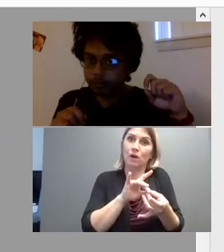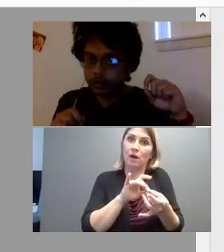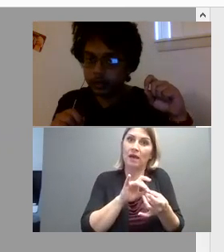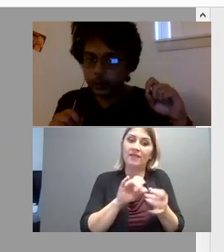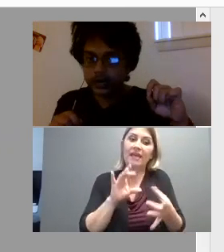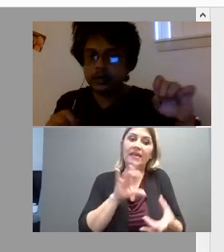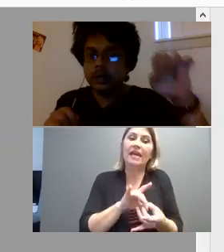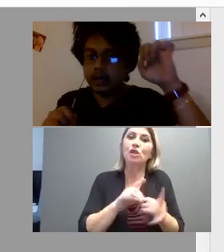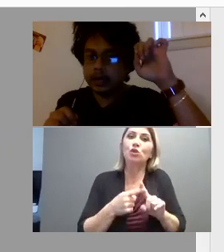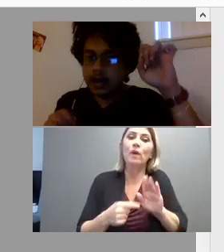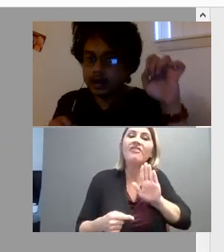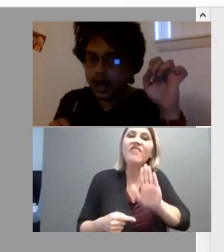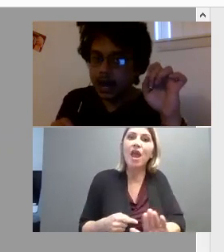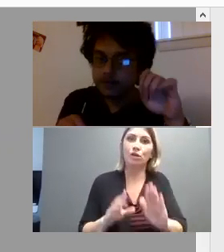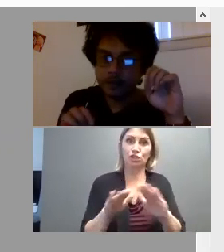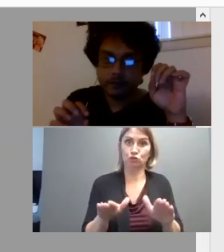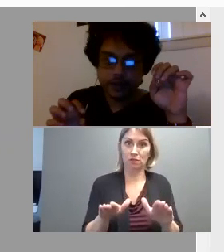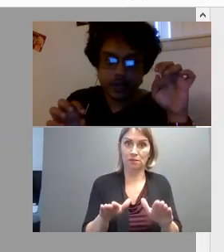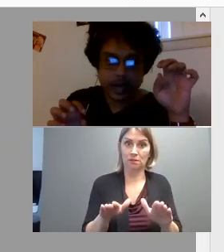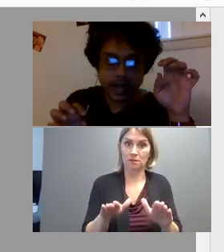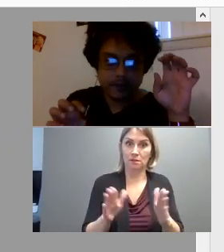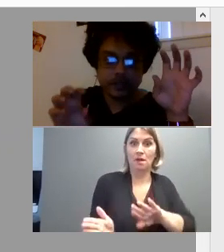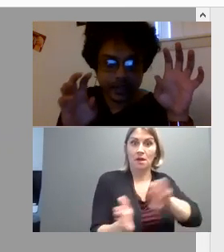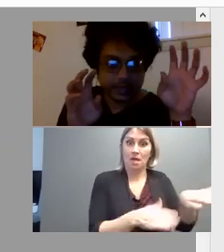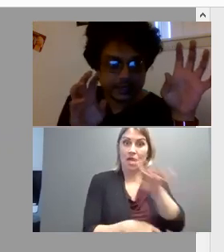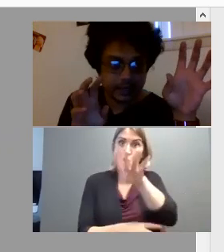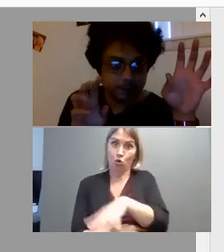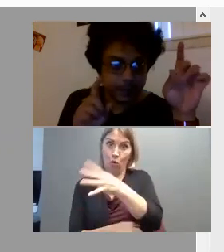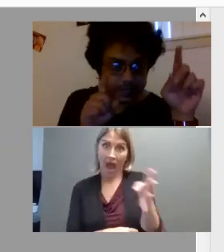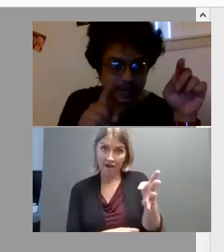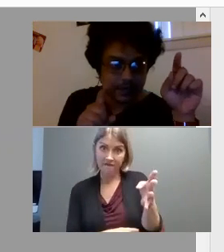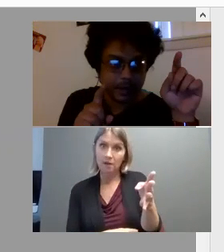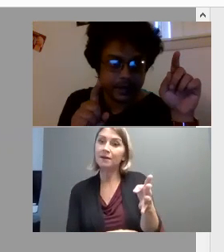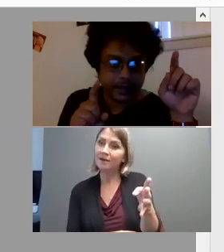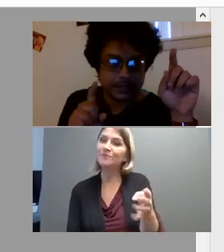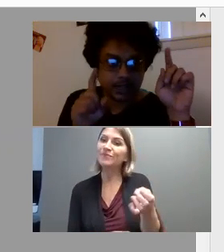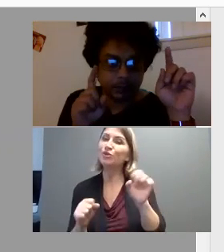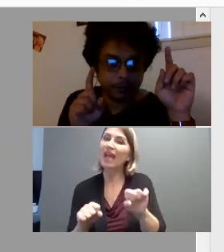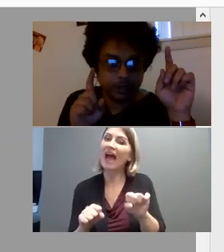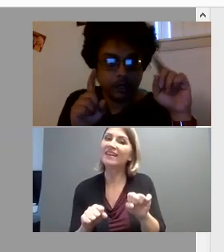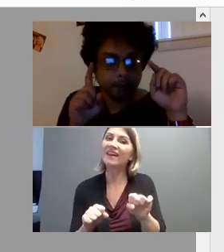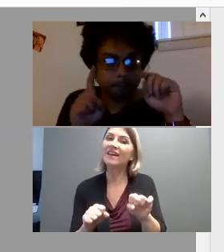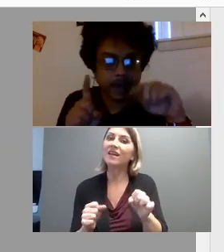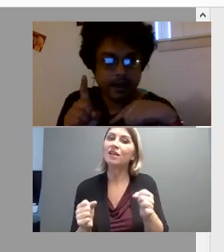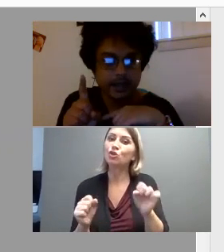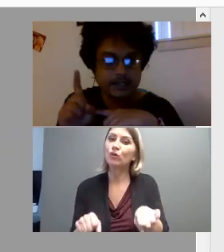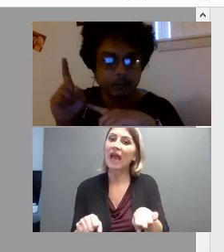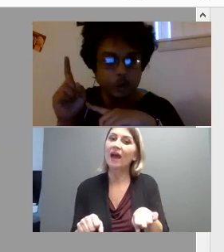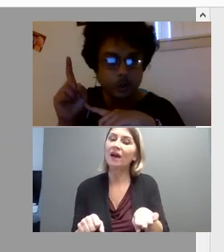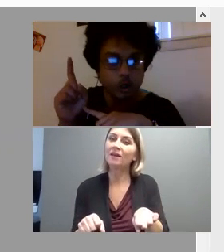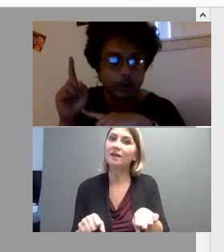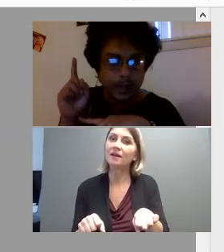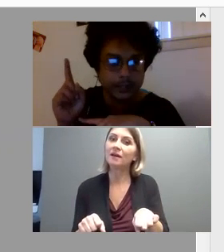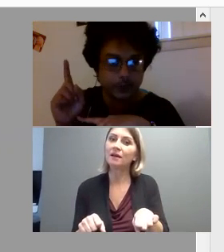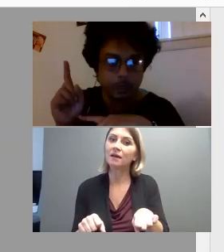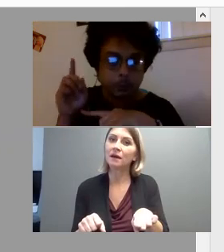children, right? In a graph, we can have exactly Brian Atkins. Brian Atkins, I'm